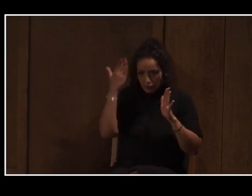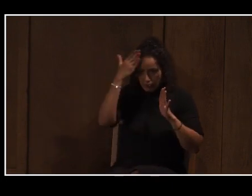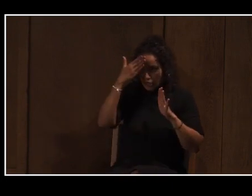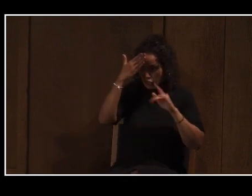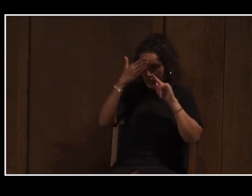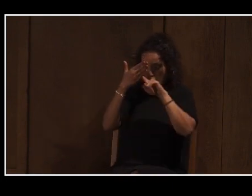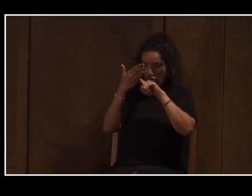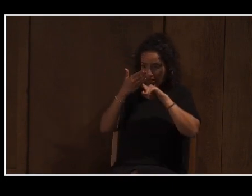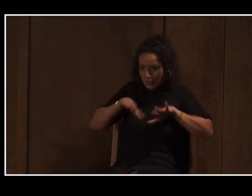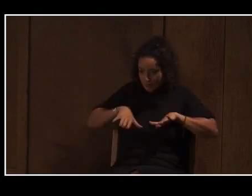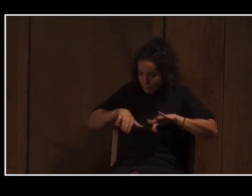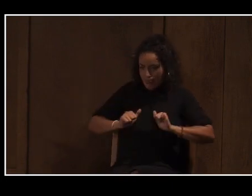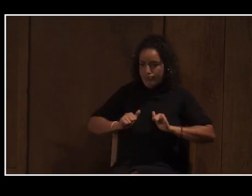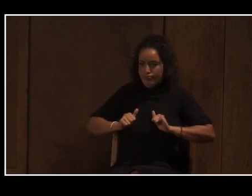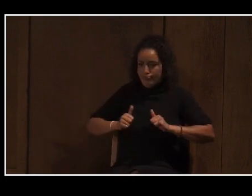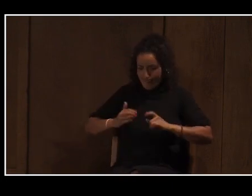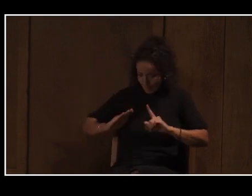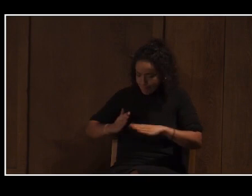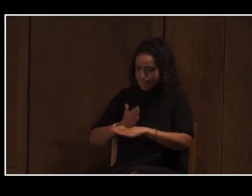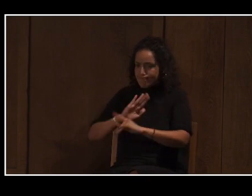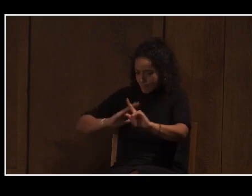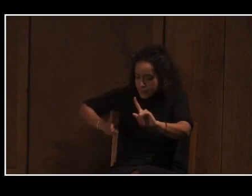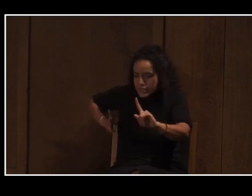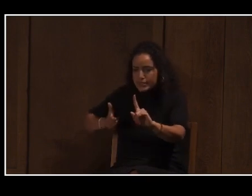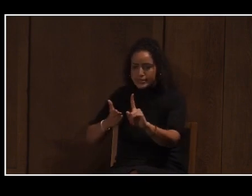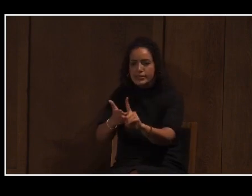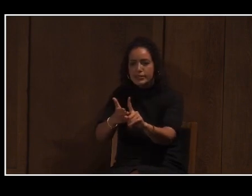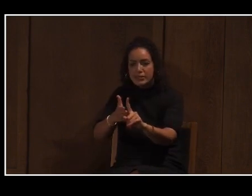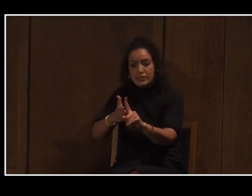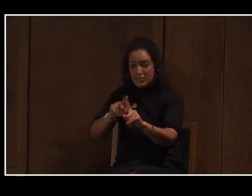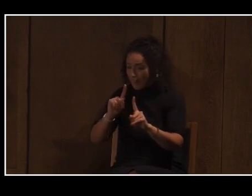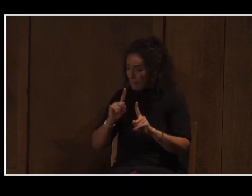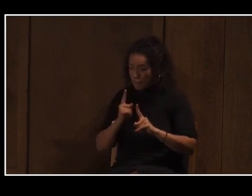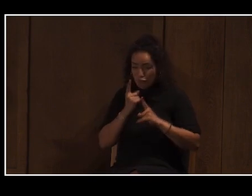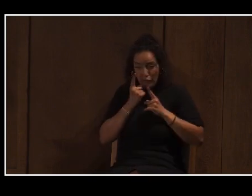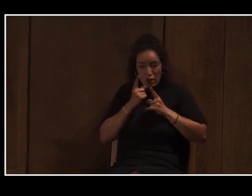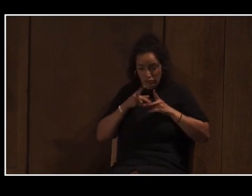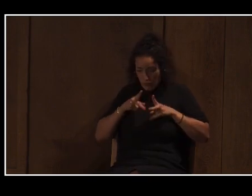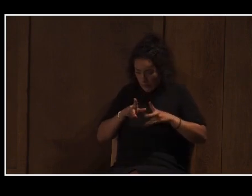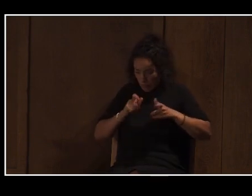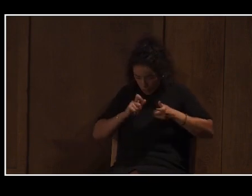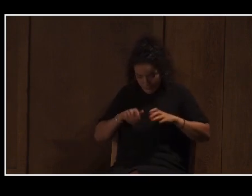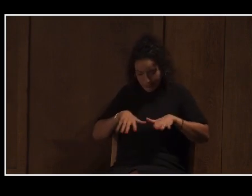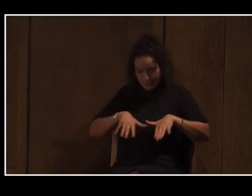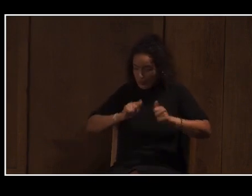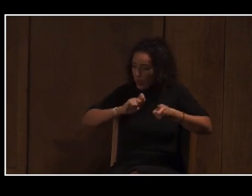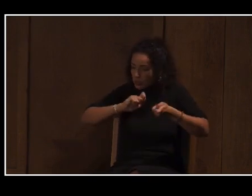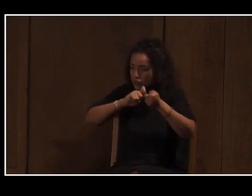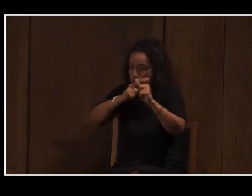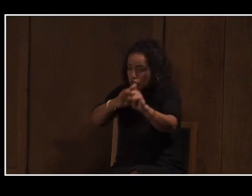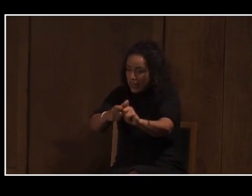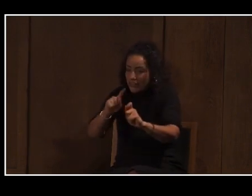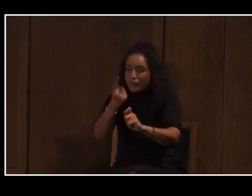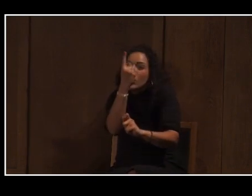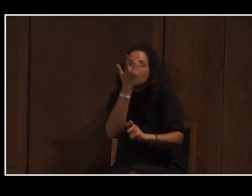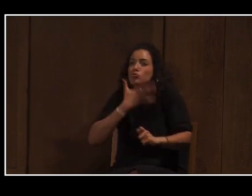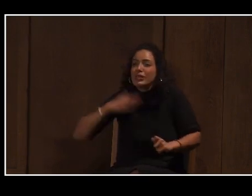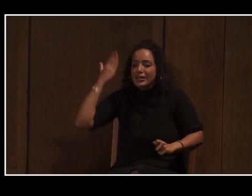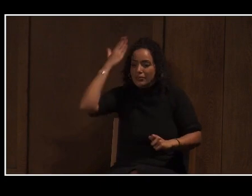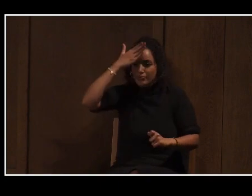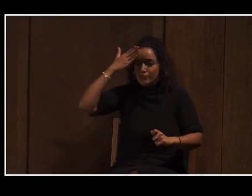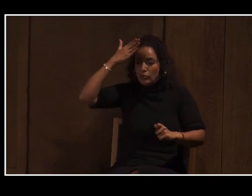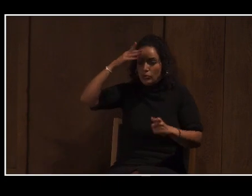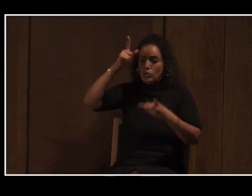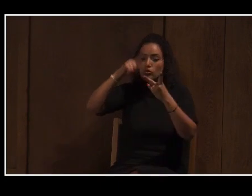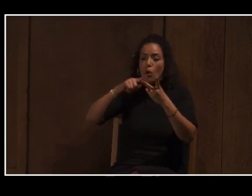had said, imagination is the first space of liberation. No? So what does it mean when we have our boundaries